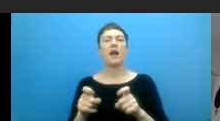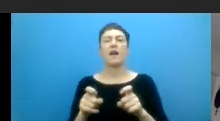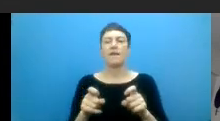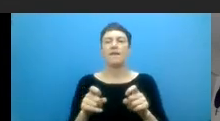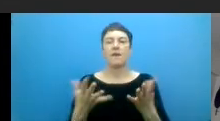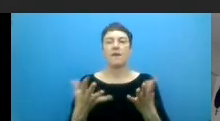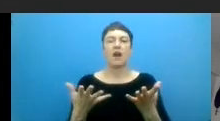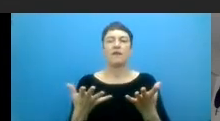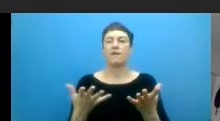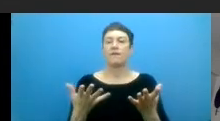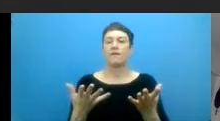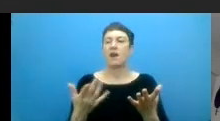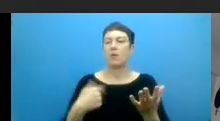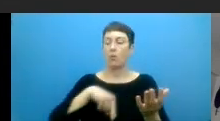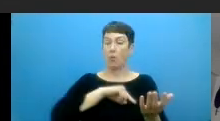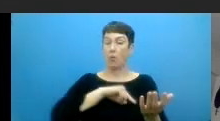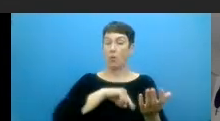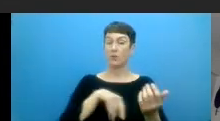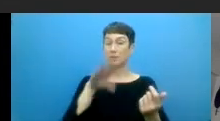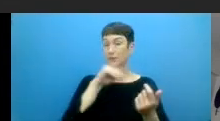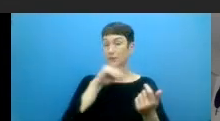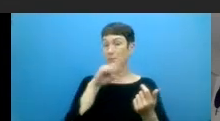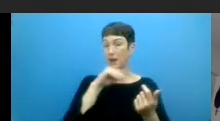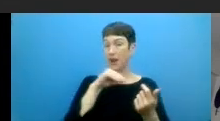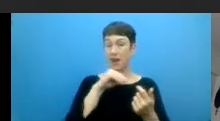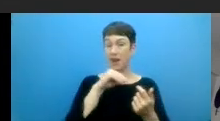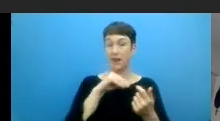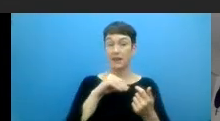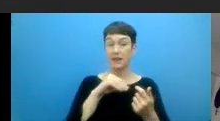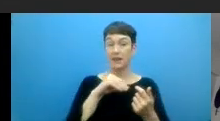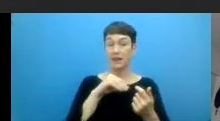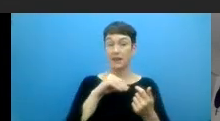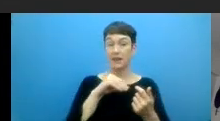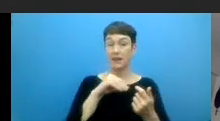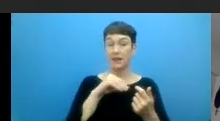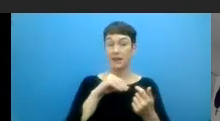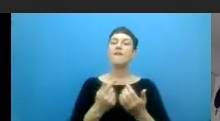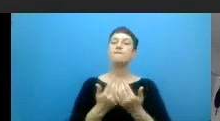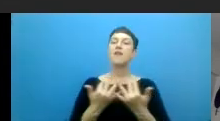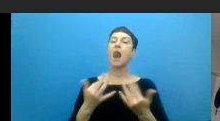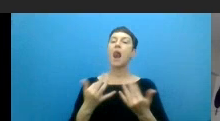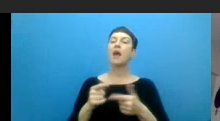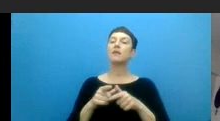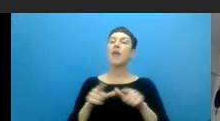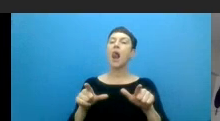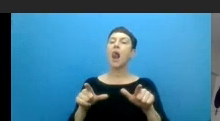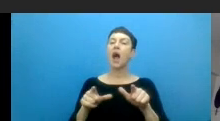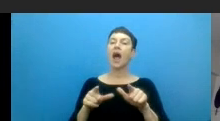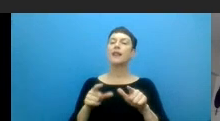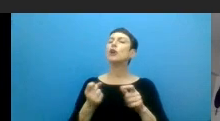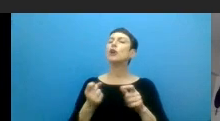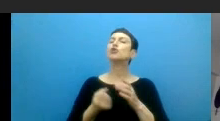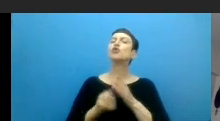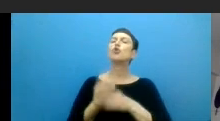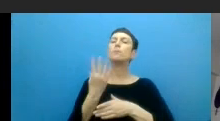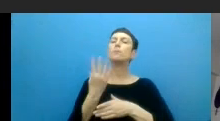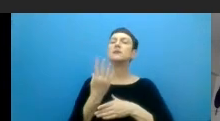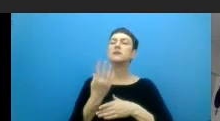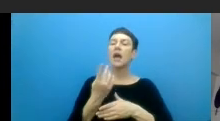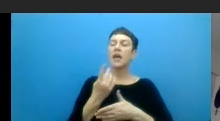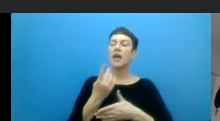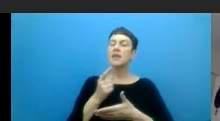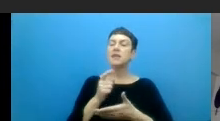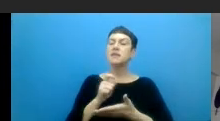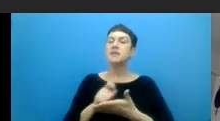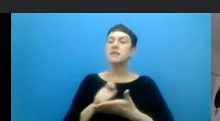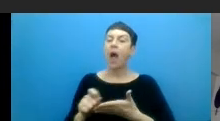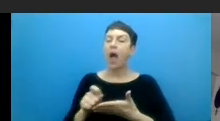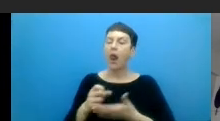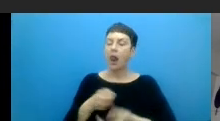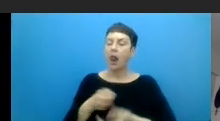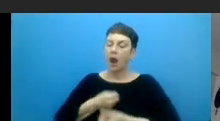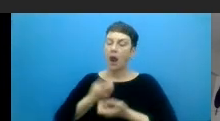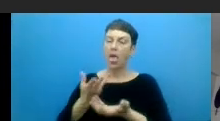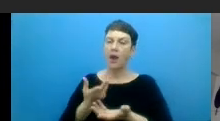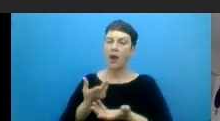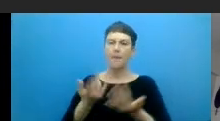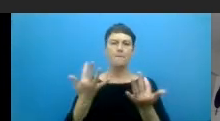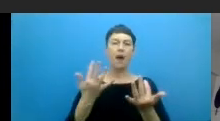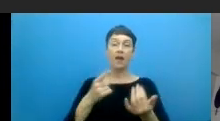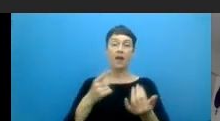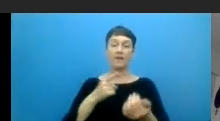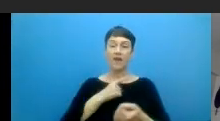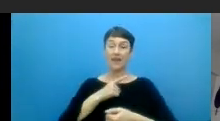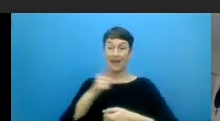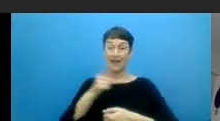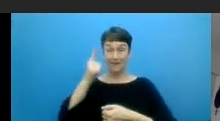know, for multilinguals, sometimes the other language just comes quickly, and you are under time